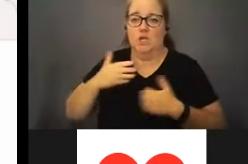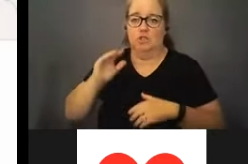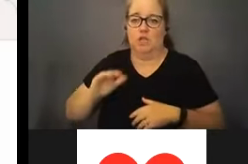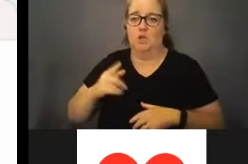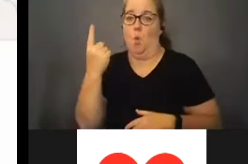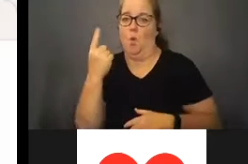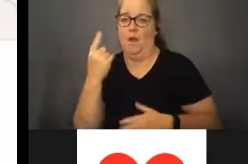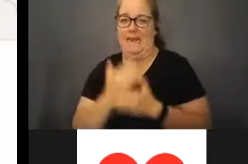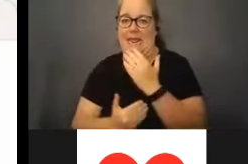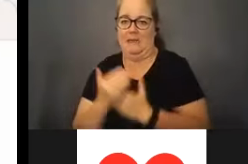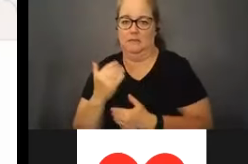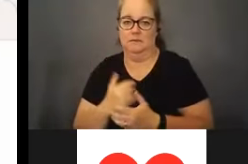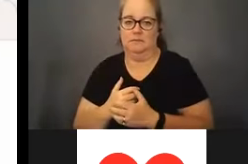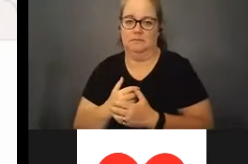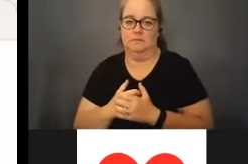hand.